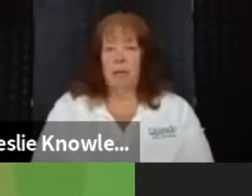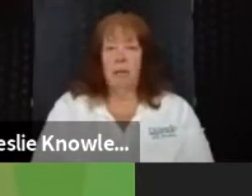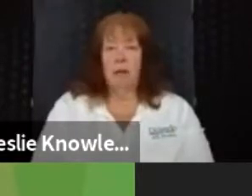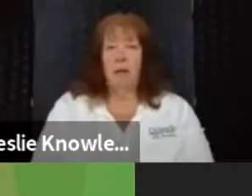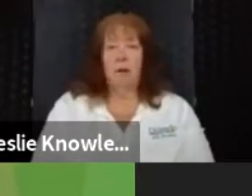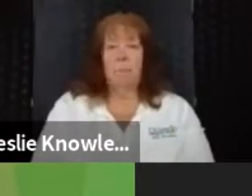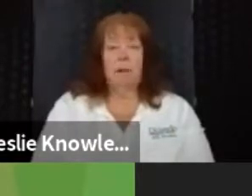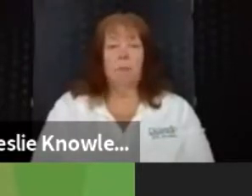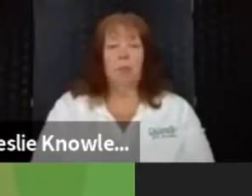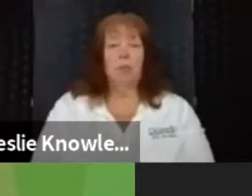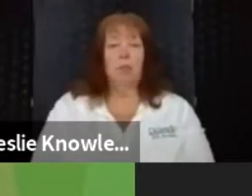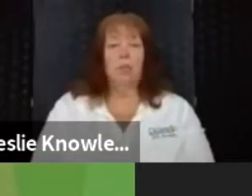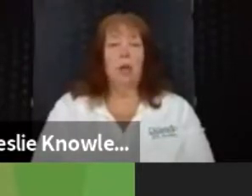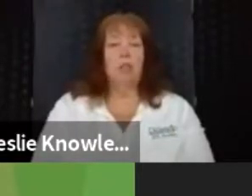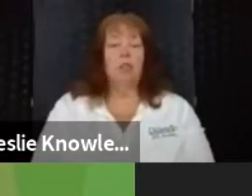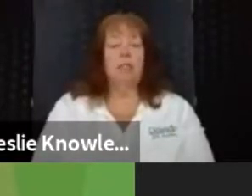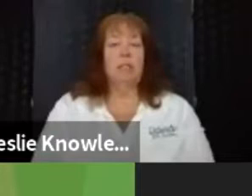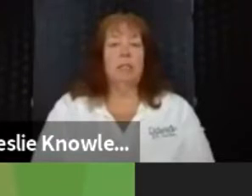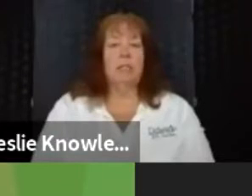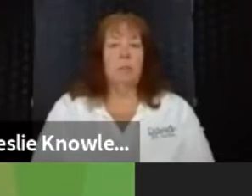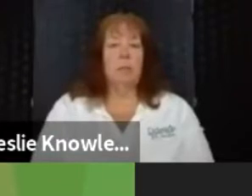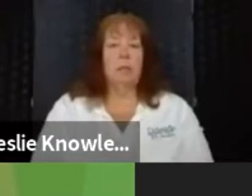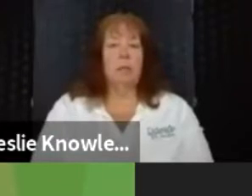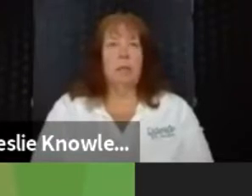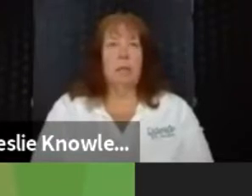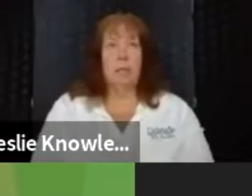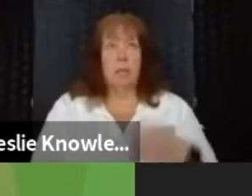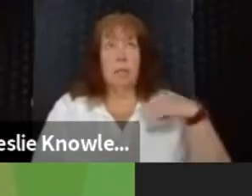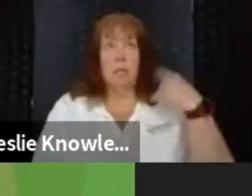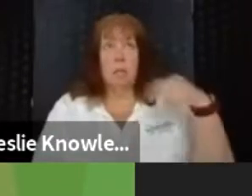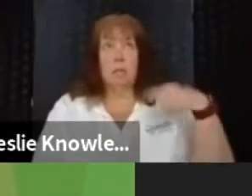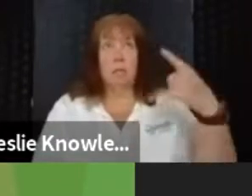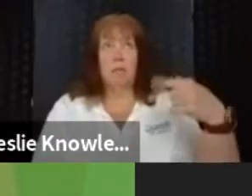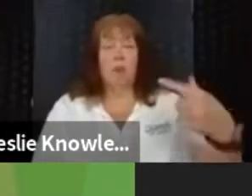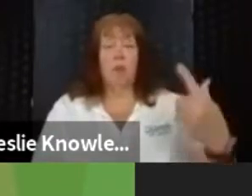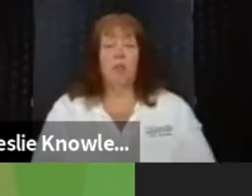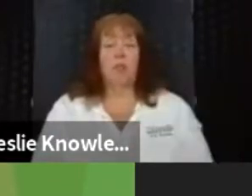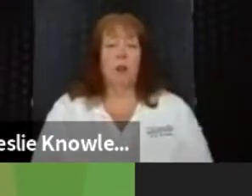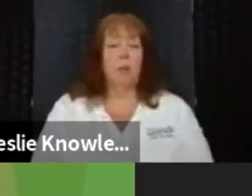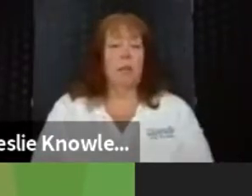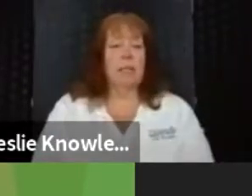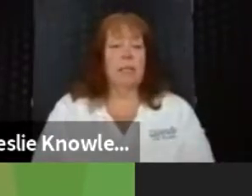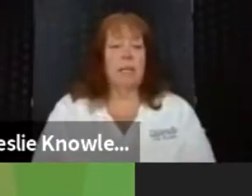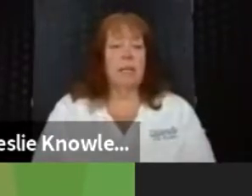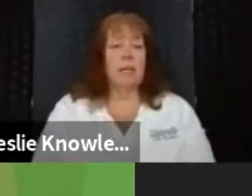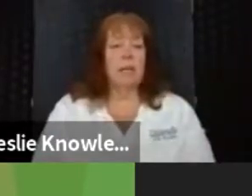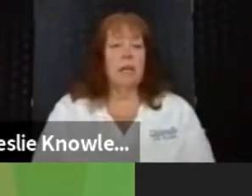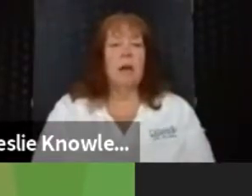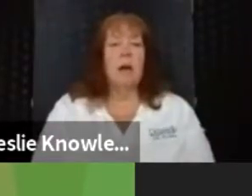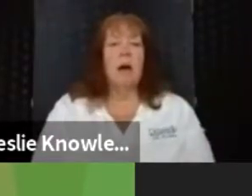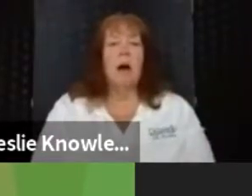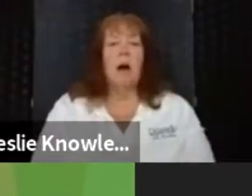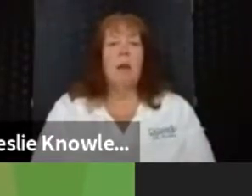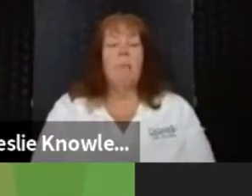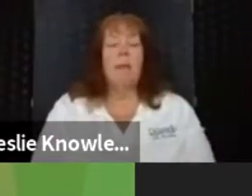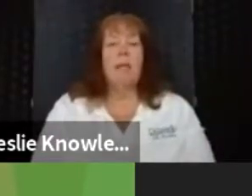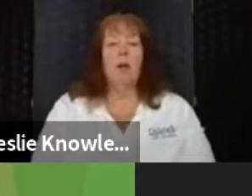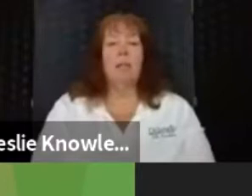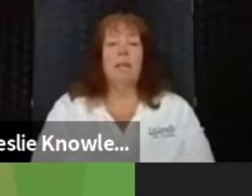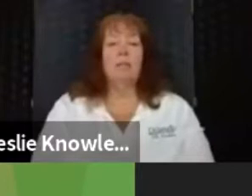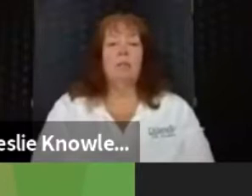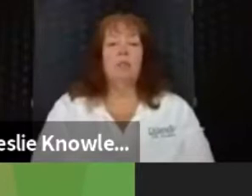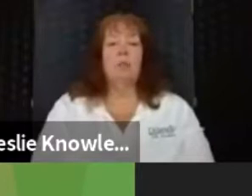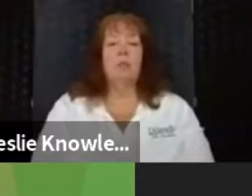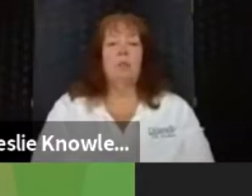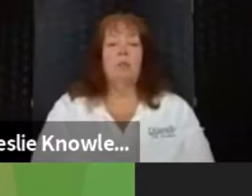Louisiana. Baton Rouge Community College is looking to set up one in the fall. They're going to start offering classes, I think. In